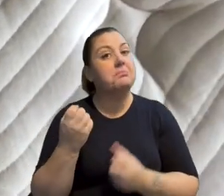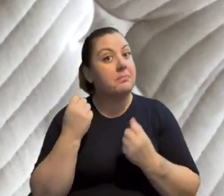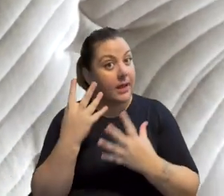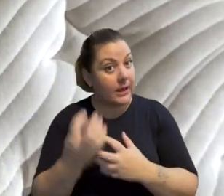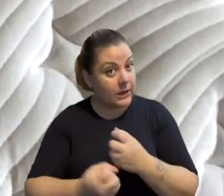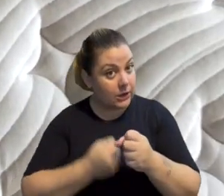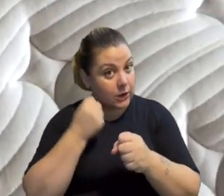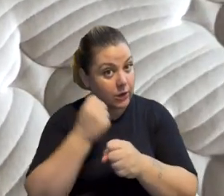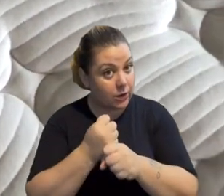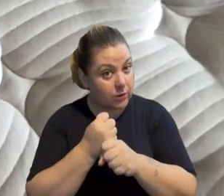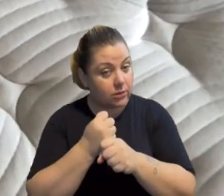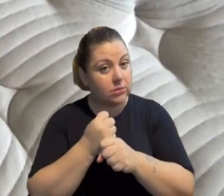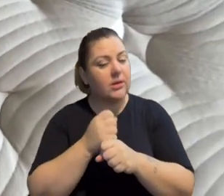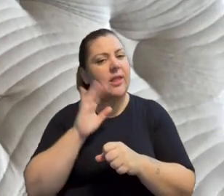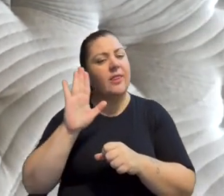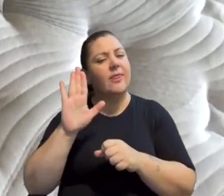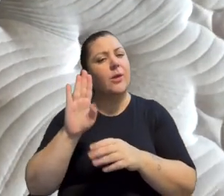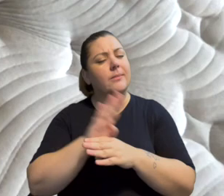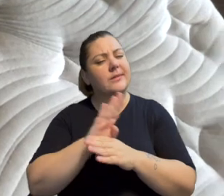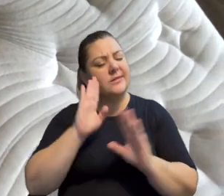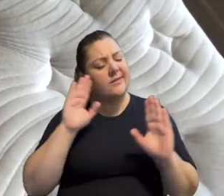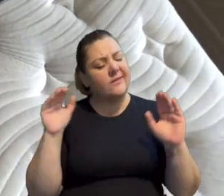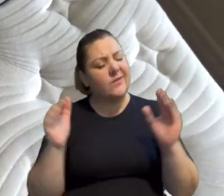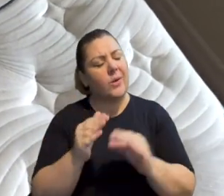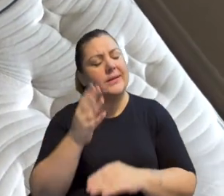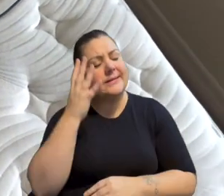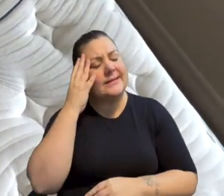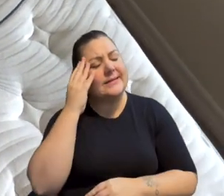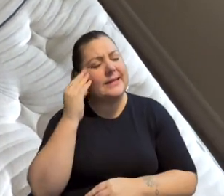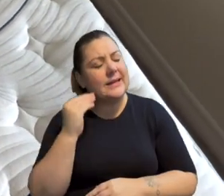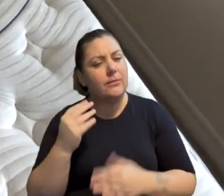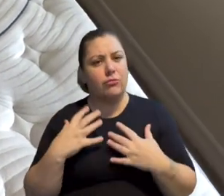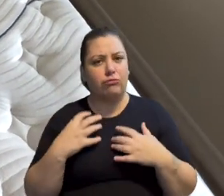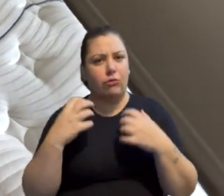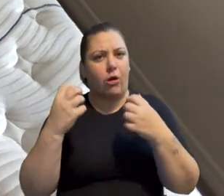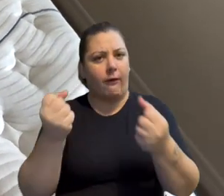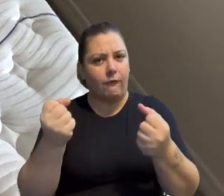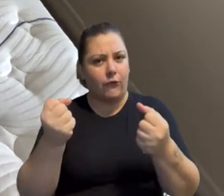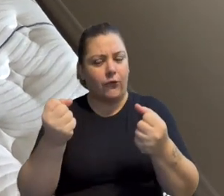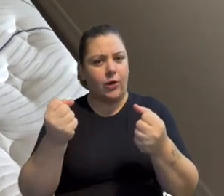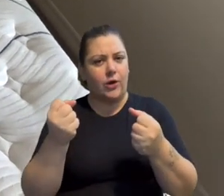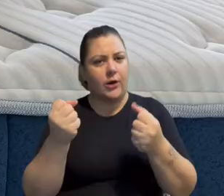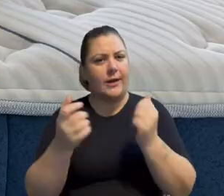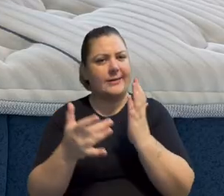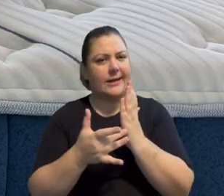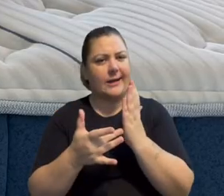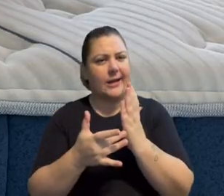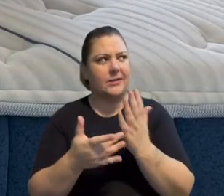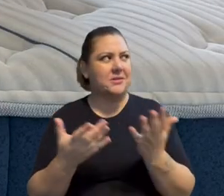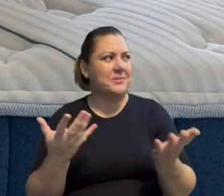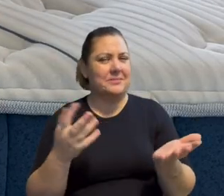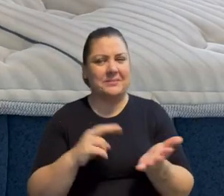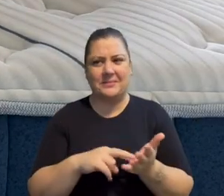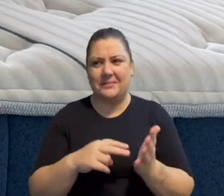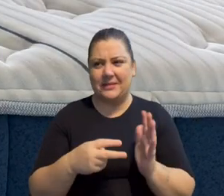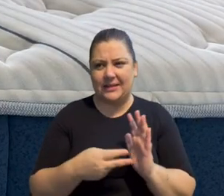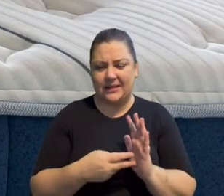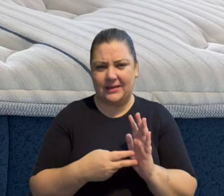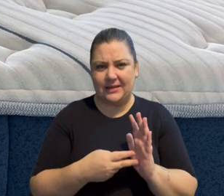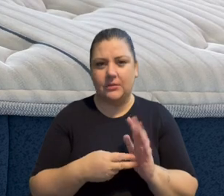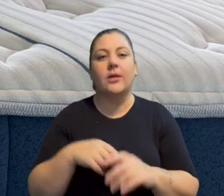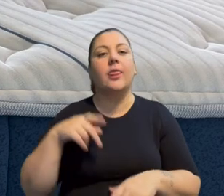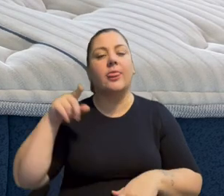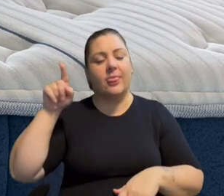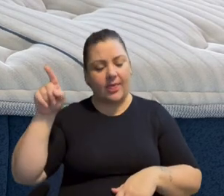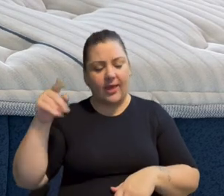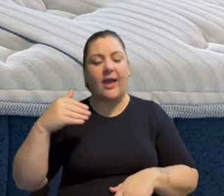are known for sleep recovery technology. So what is exactly sleep recovery? Well, it's basically they have